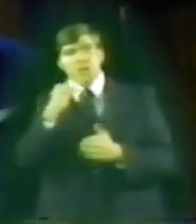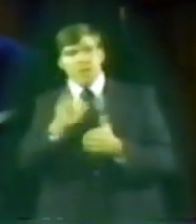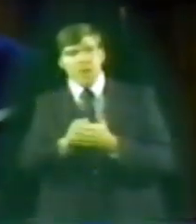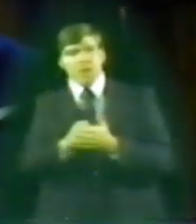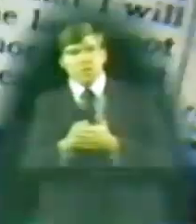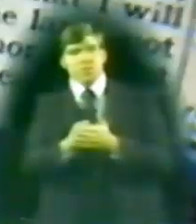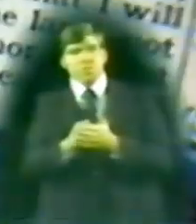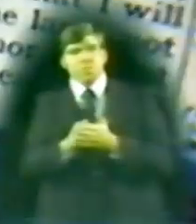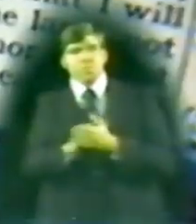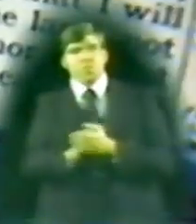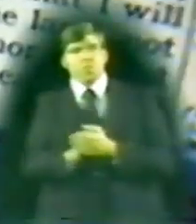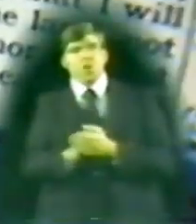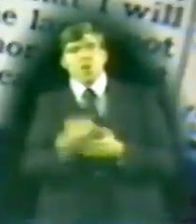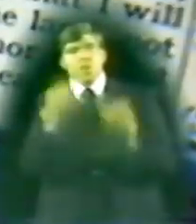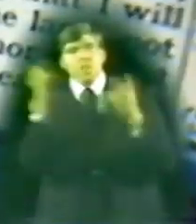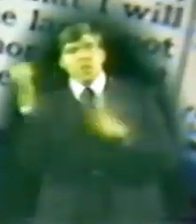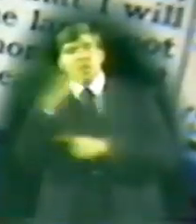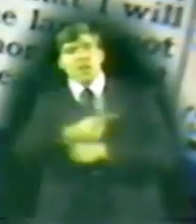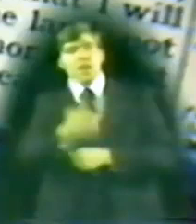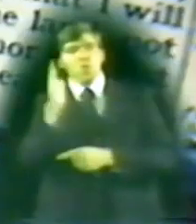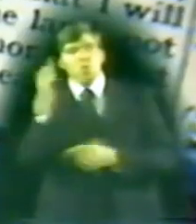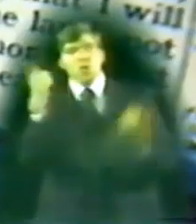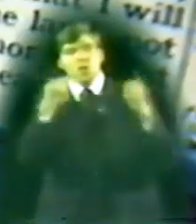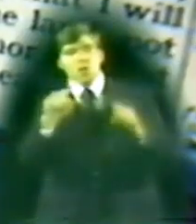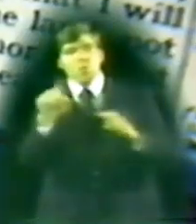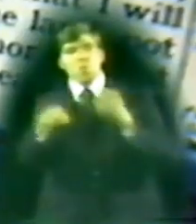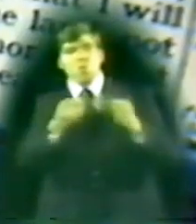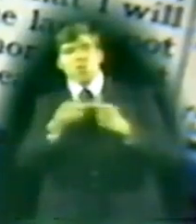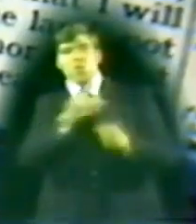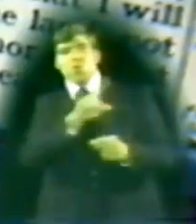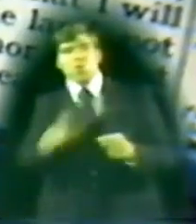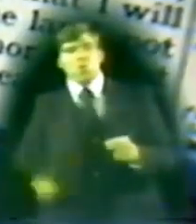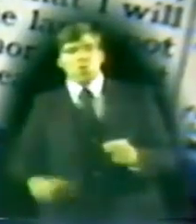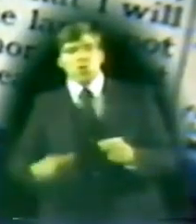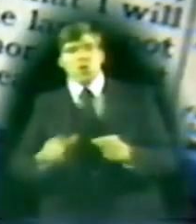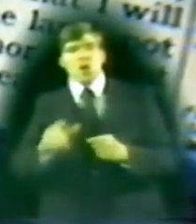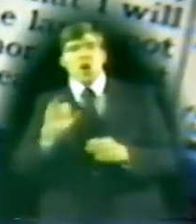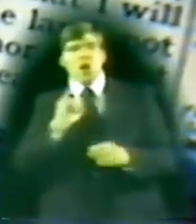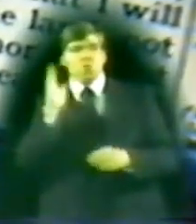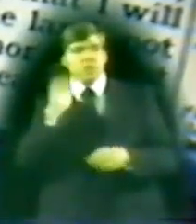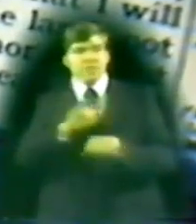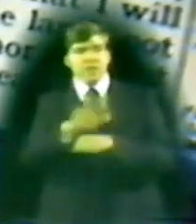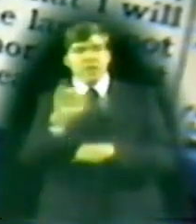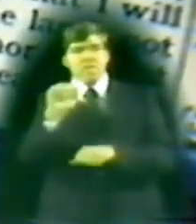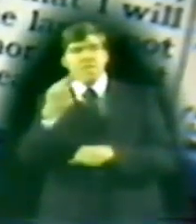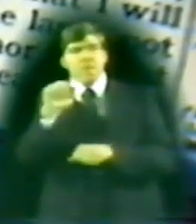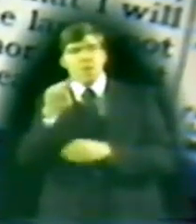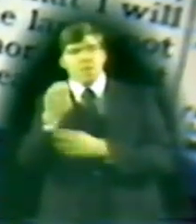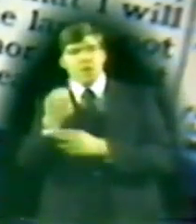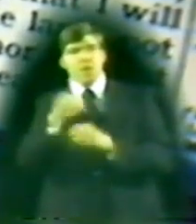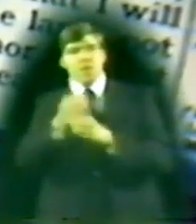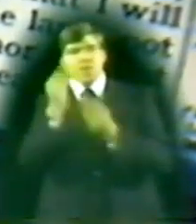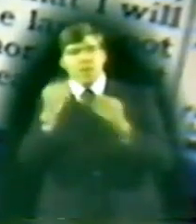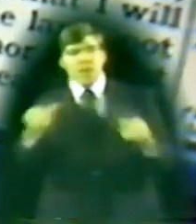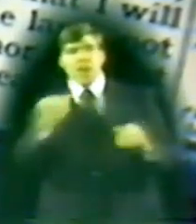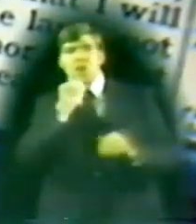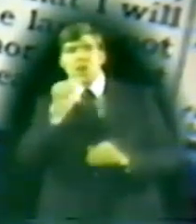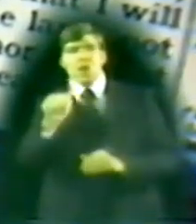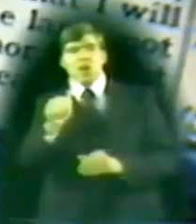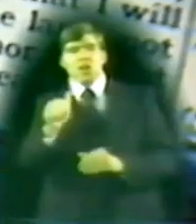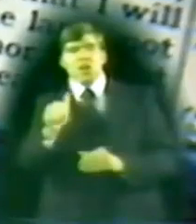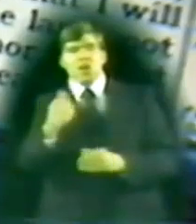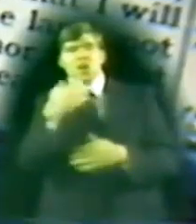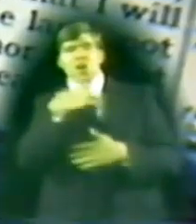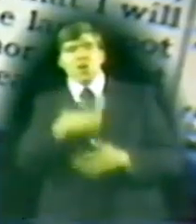warned, "Behold, the day come, saith the Lord God, that I will send a famine in the land, not a famine of bread nor a thirst